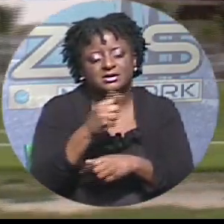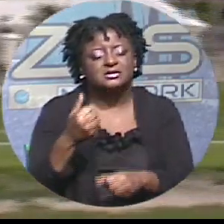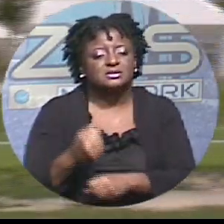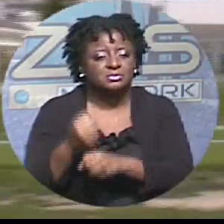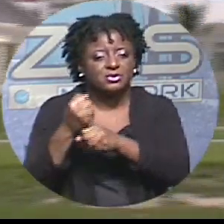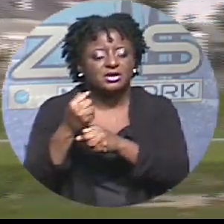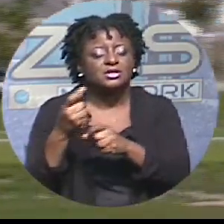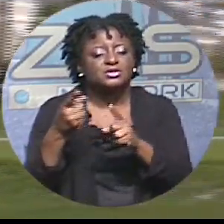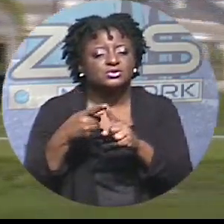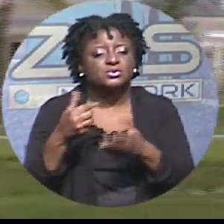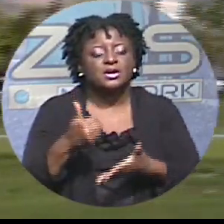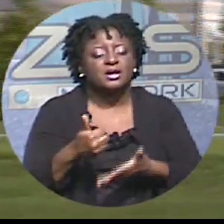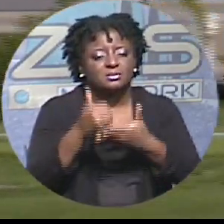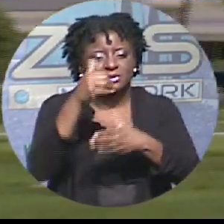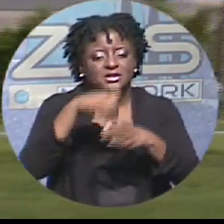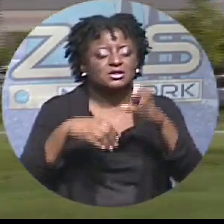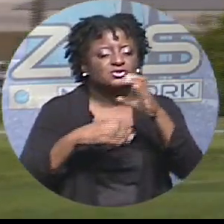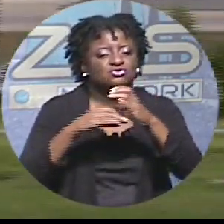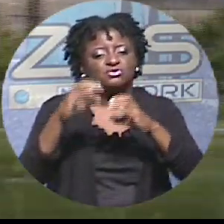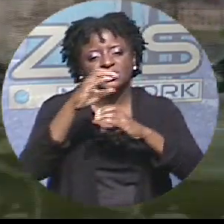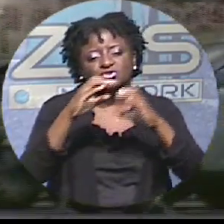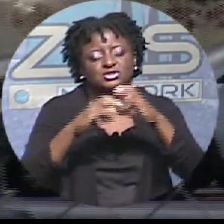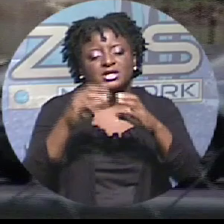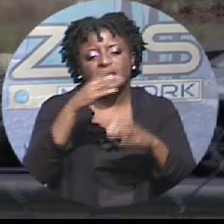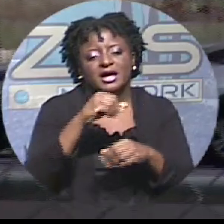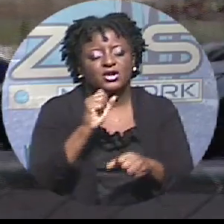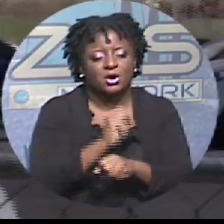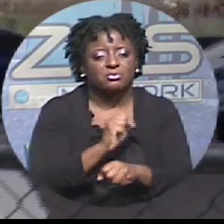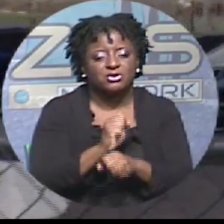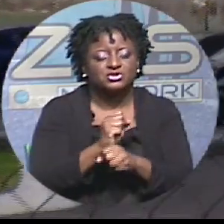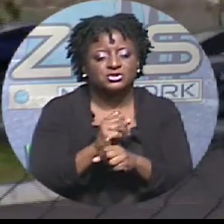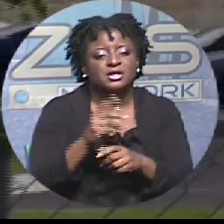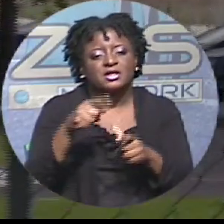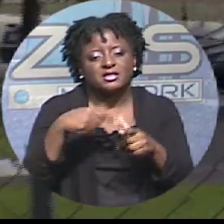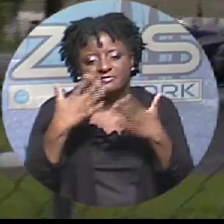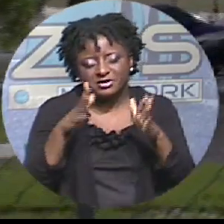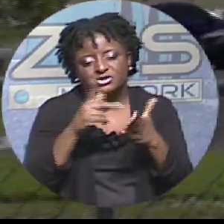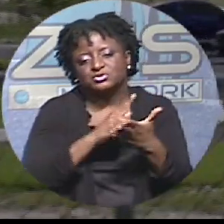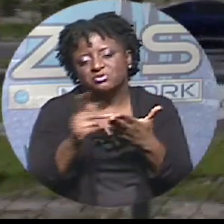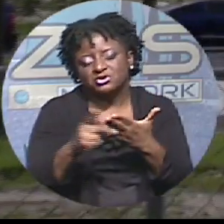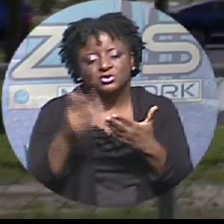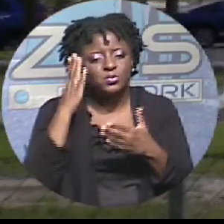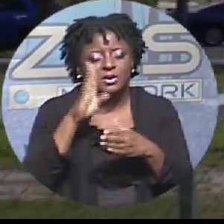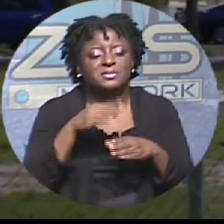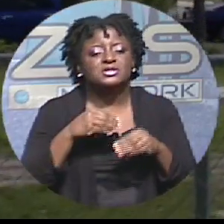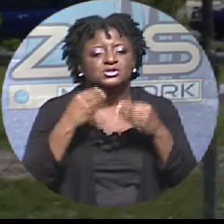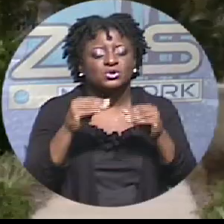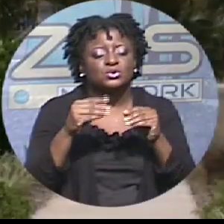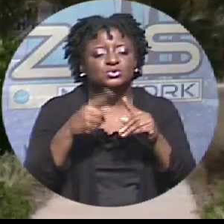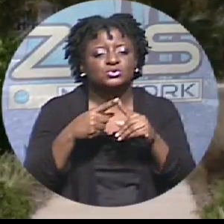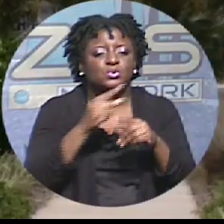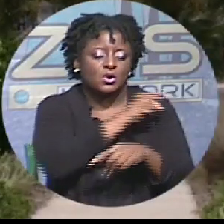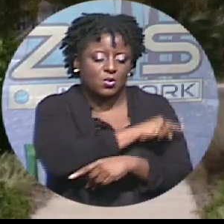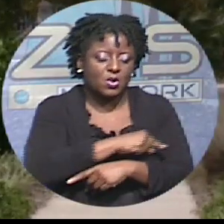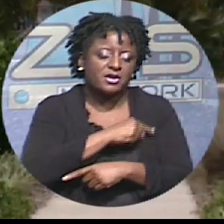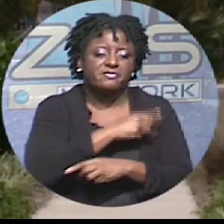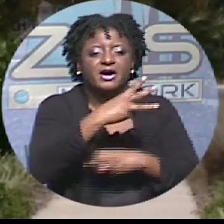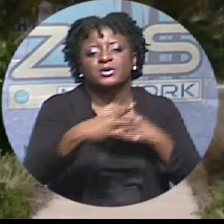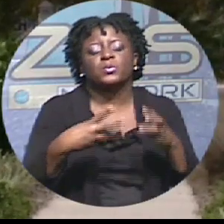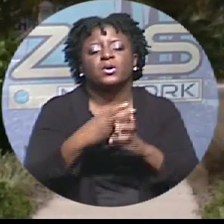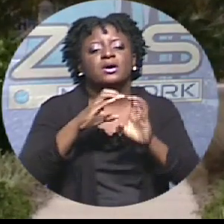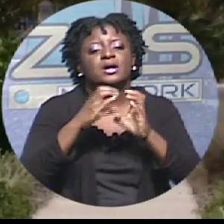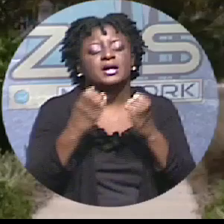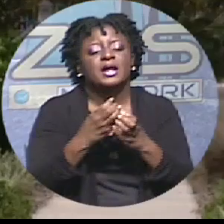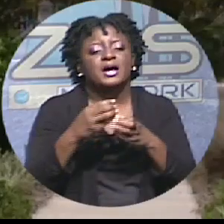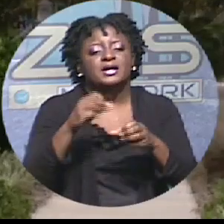to promote a successful operation. He said the completed project will then be sold to a qualified world-class operator. Mr. Christie also committed